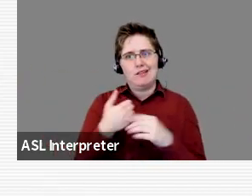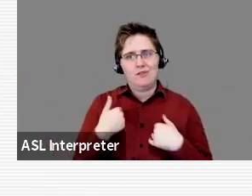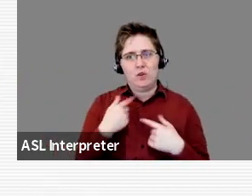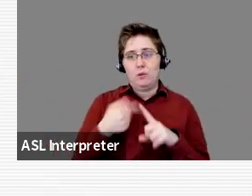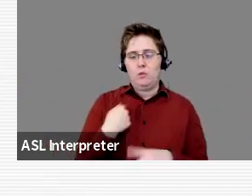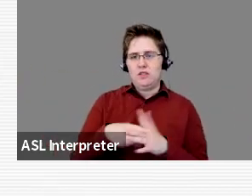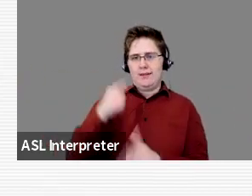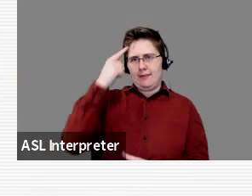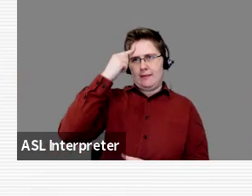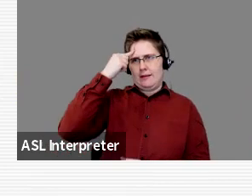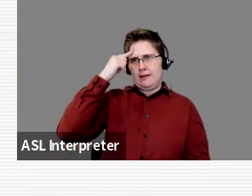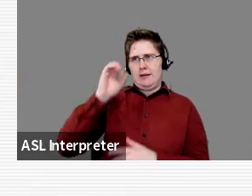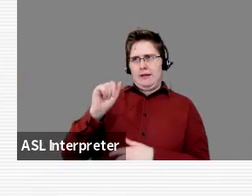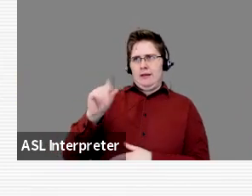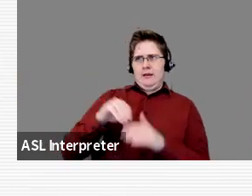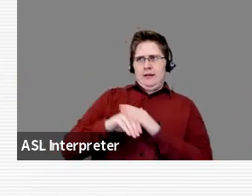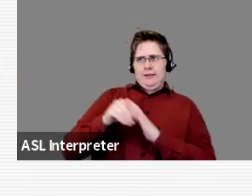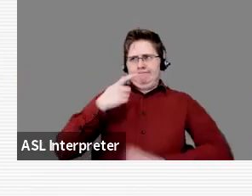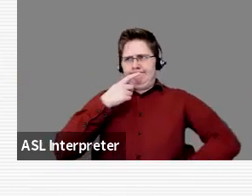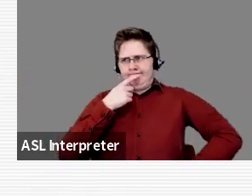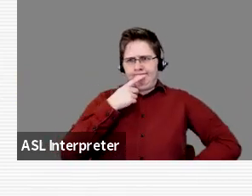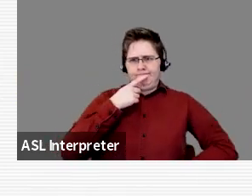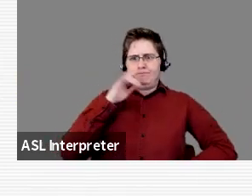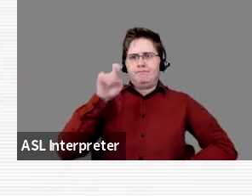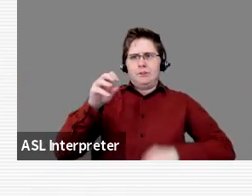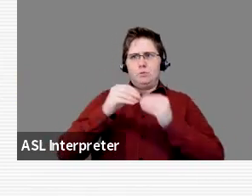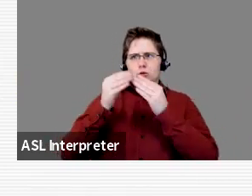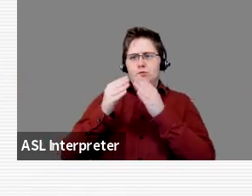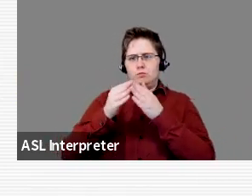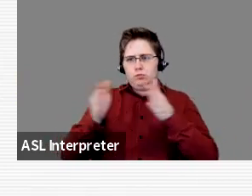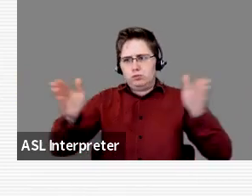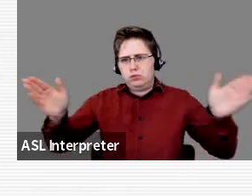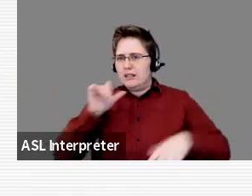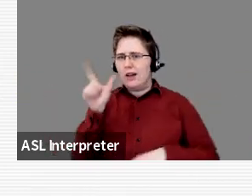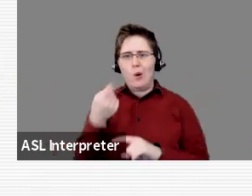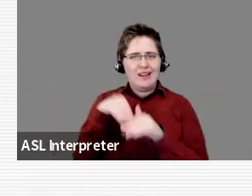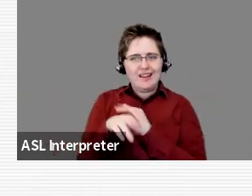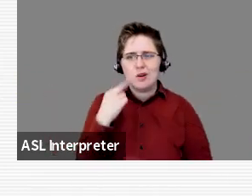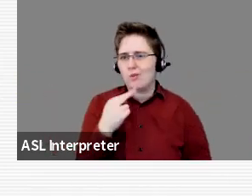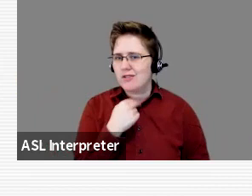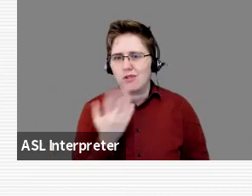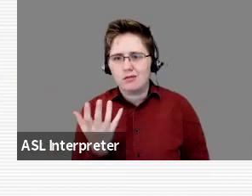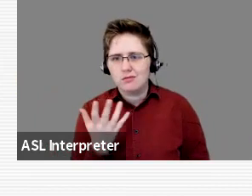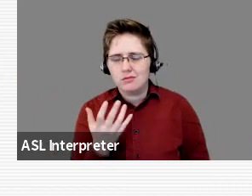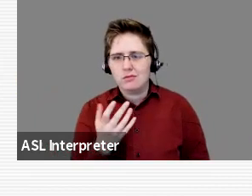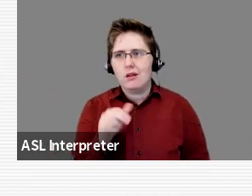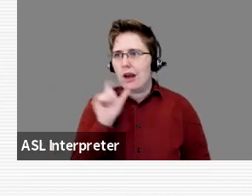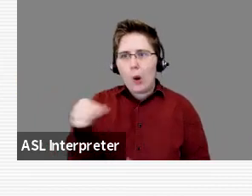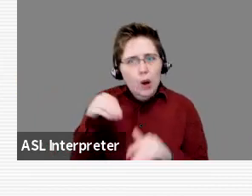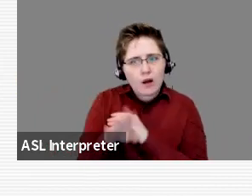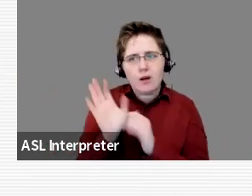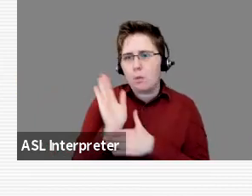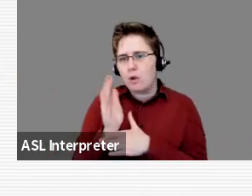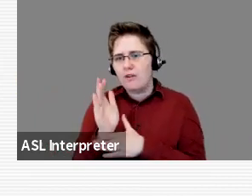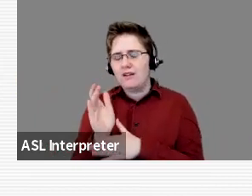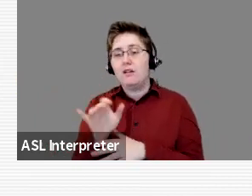thinking about ADA access, that needs to be broader maybe than just getting into a restaurant, right? Or getting into movie theater, because those